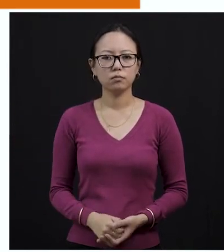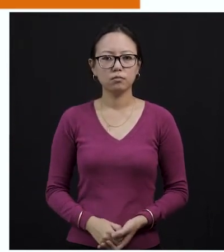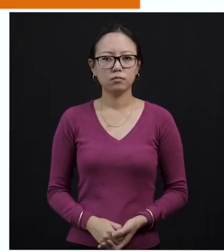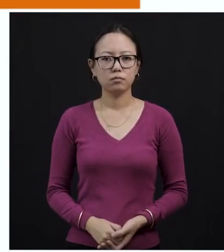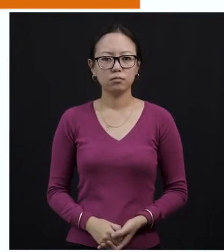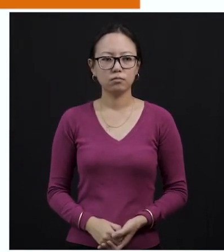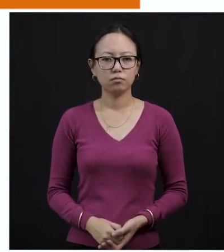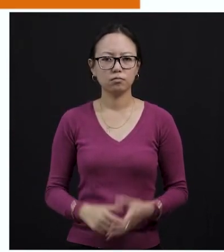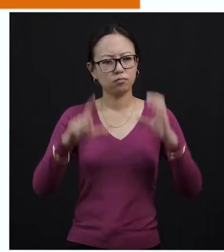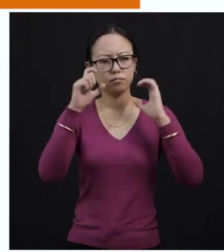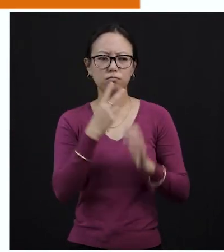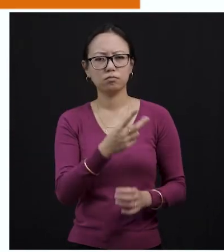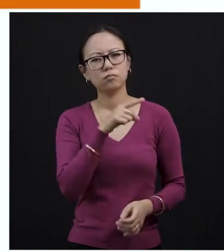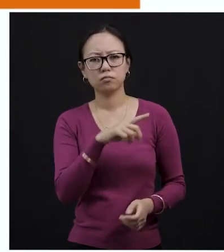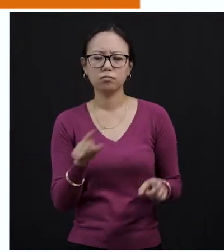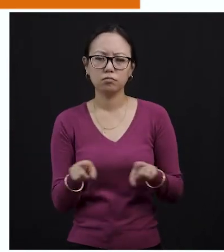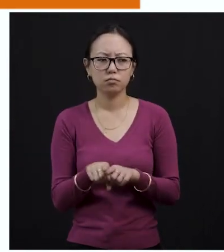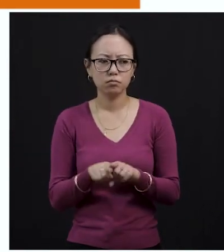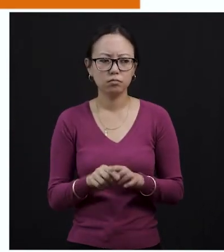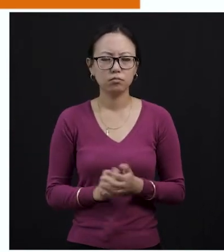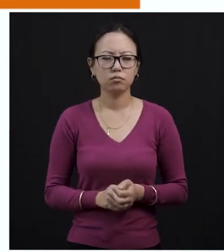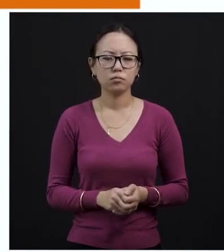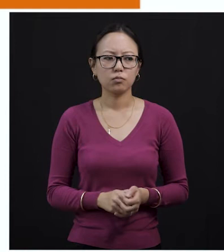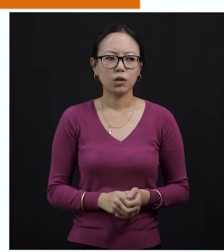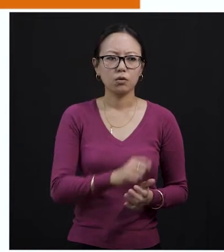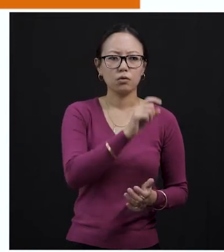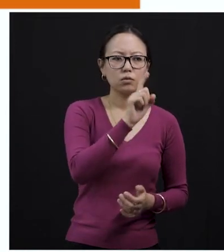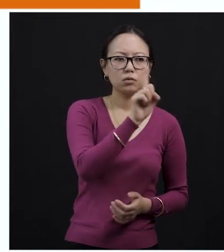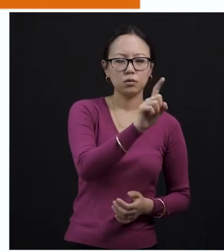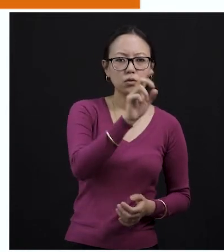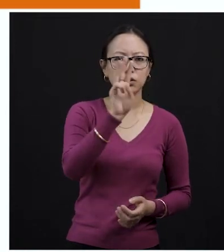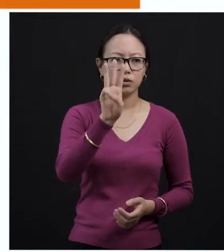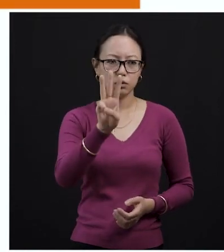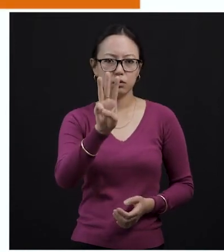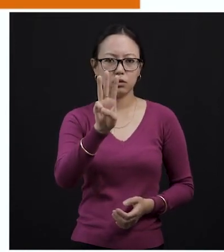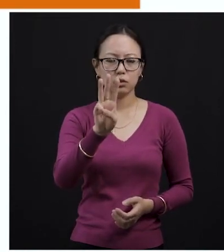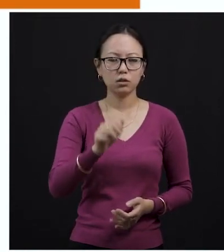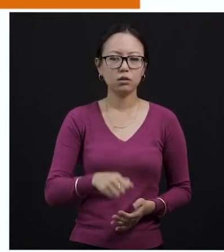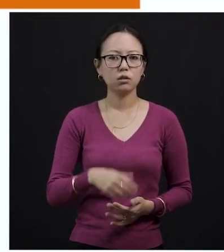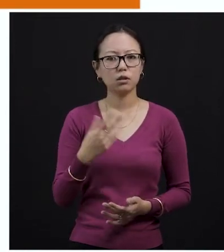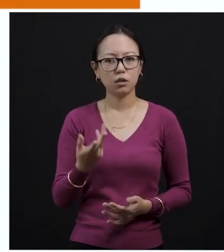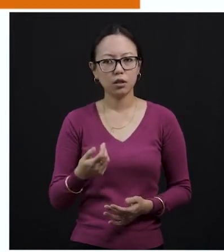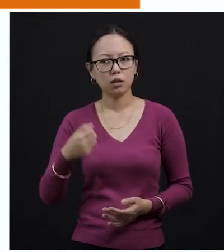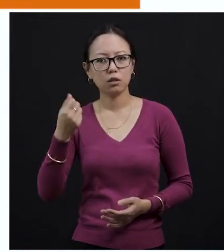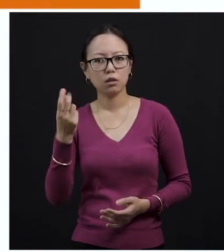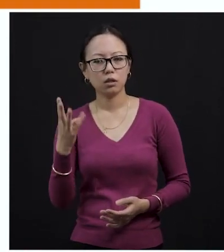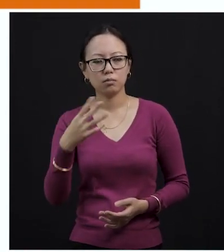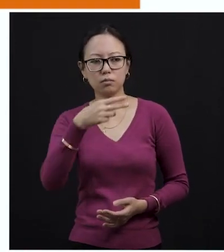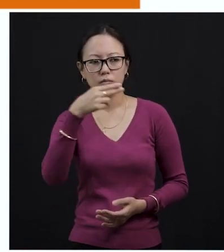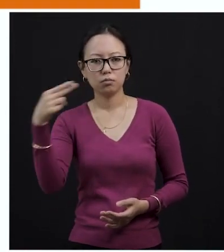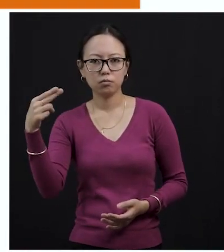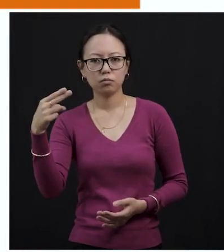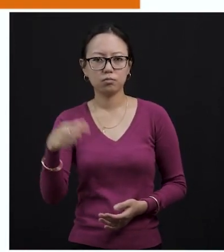connected. Okay. Similarly for 13, 1, 3 and 13. All